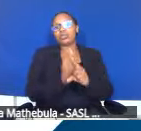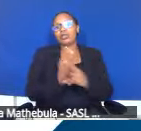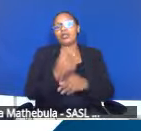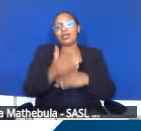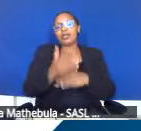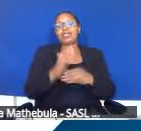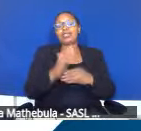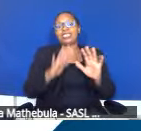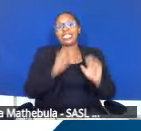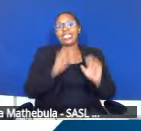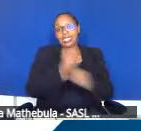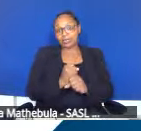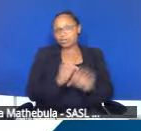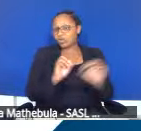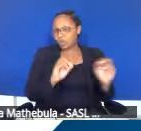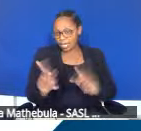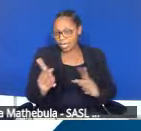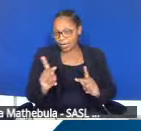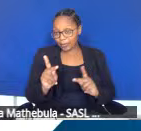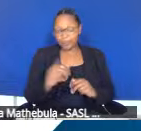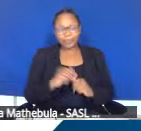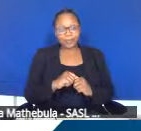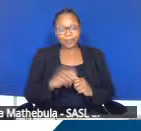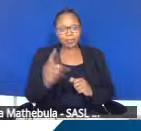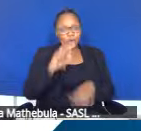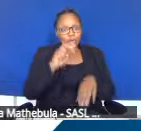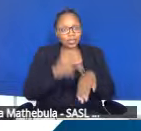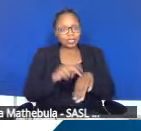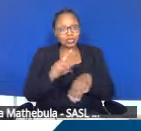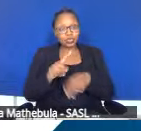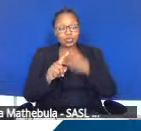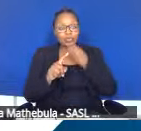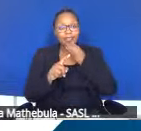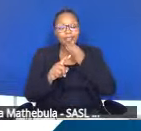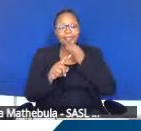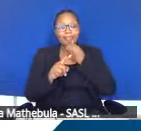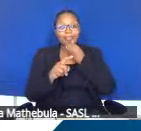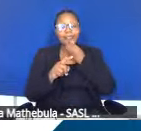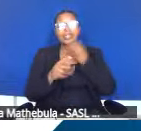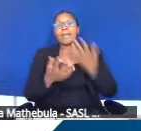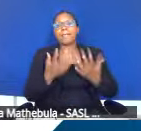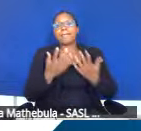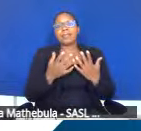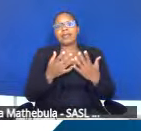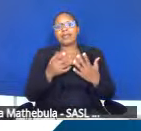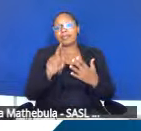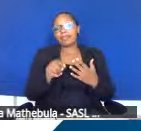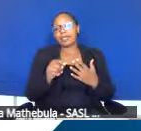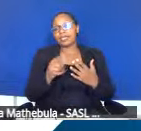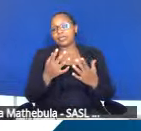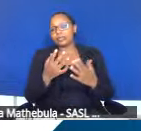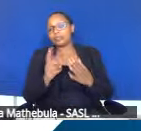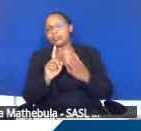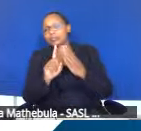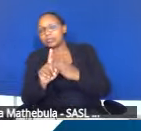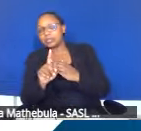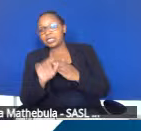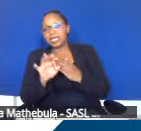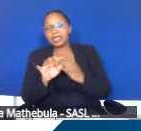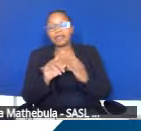Okay? You don't have to obviously if your ITRDD is valid, we don't need